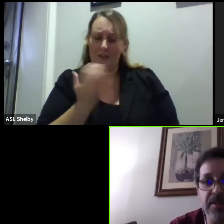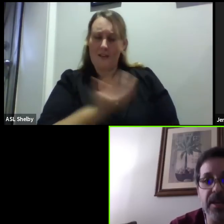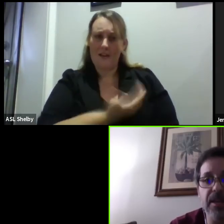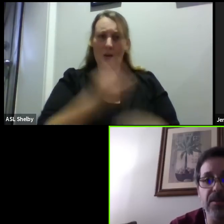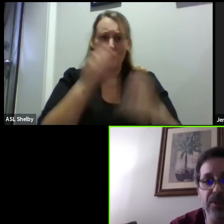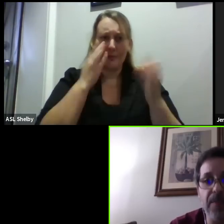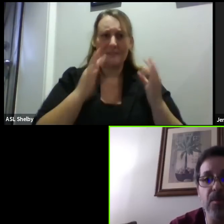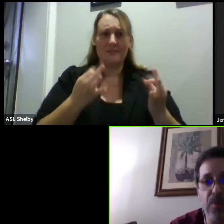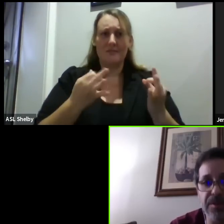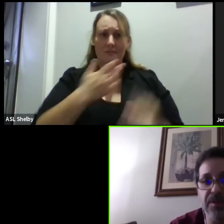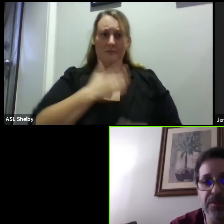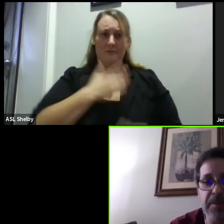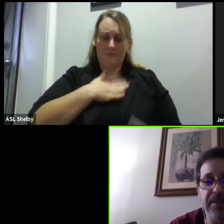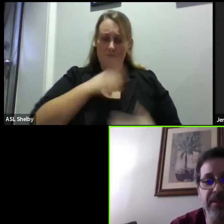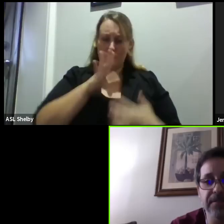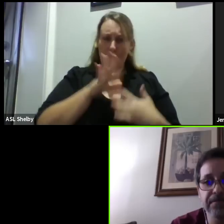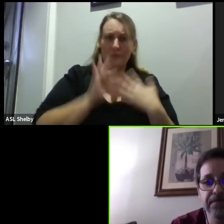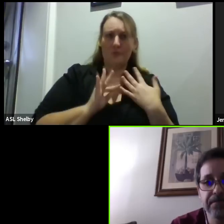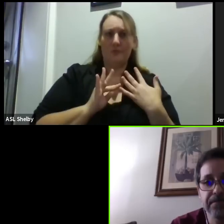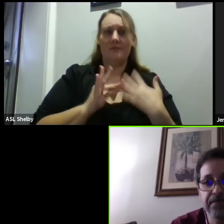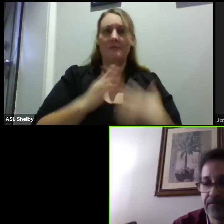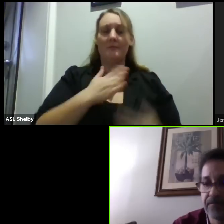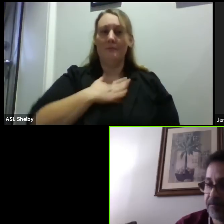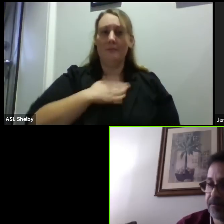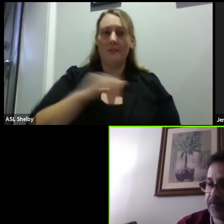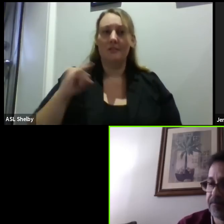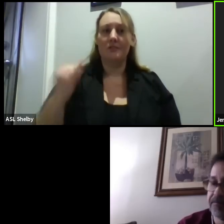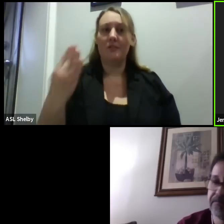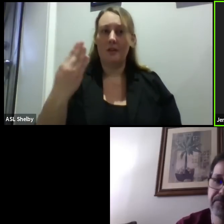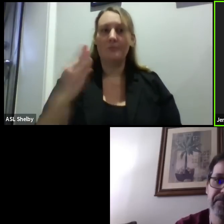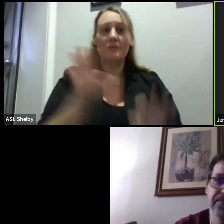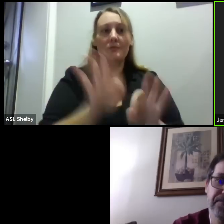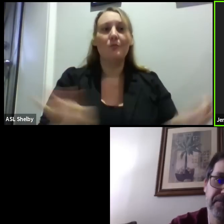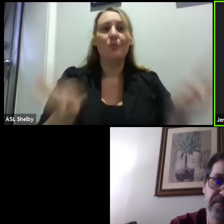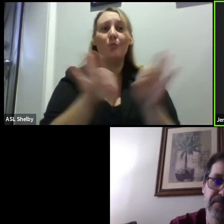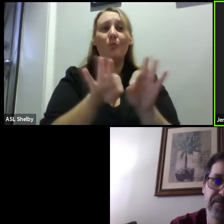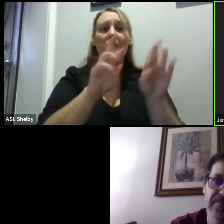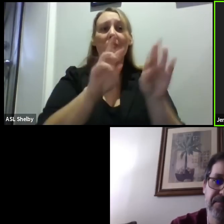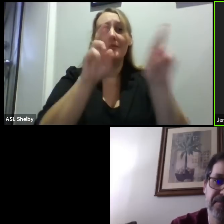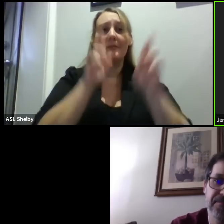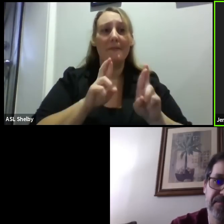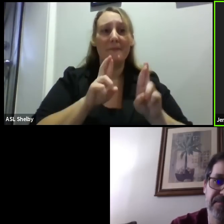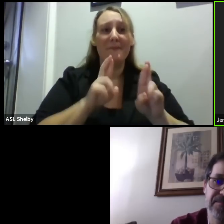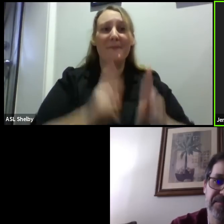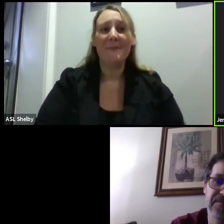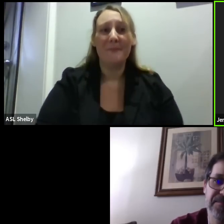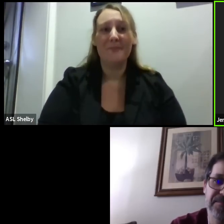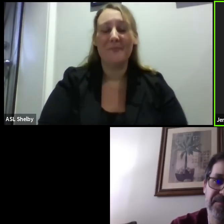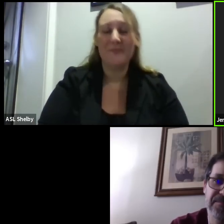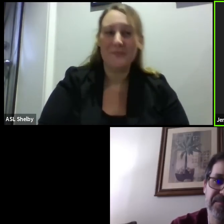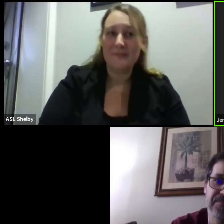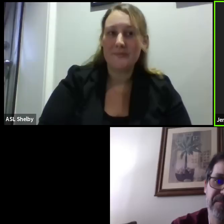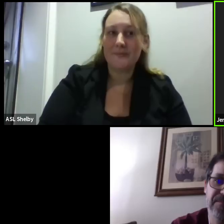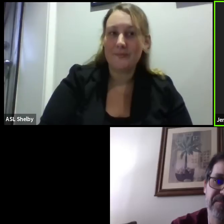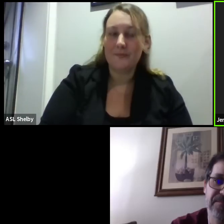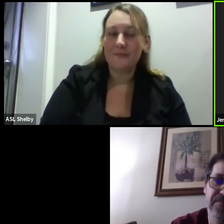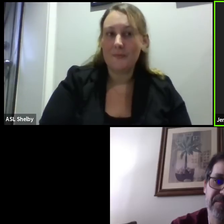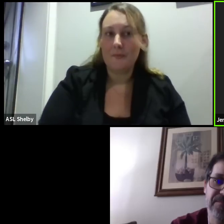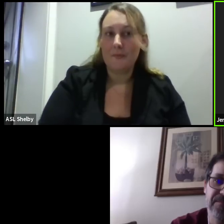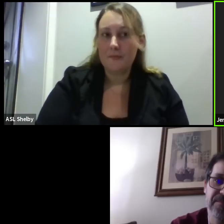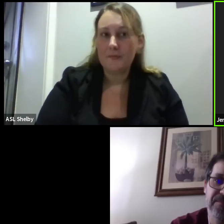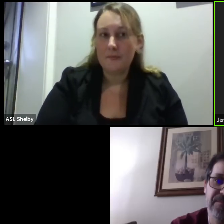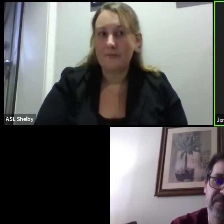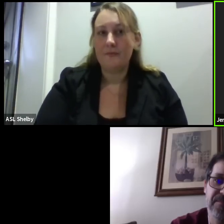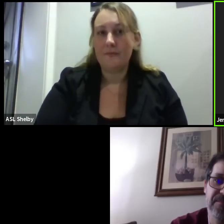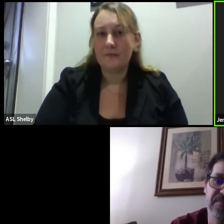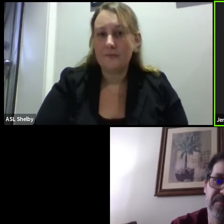job. It is a job worthy of respect. Muchas gracias por la oportunidad y sigamos luchando por nuestro objetivo,